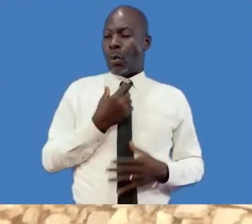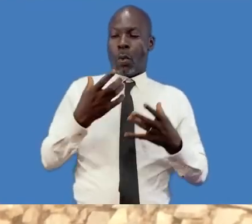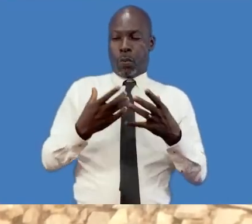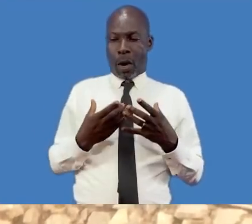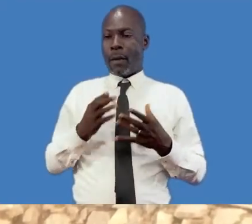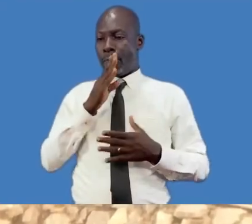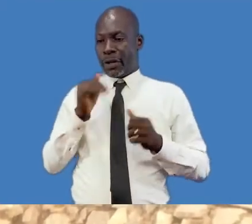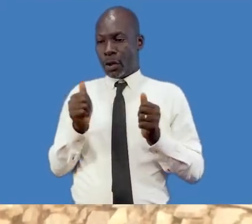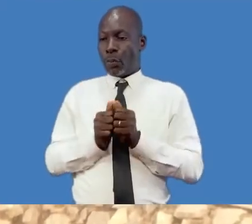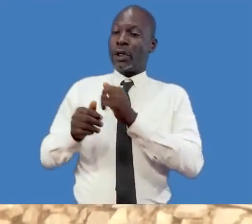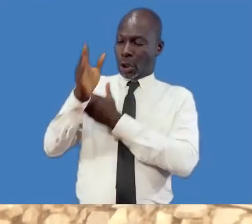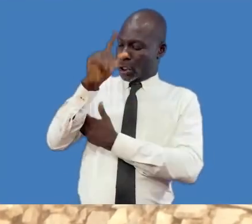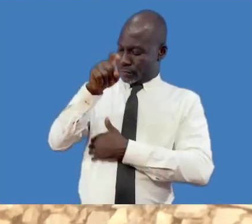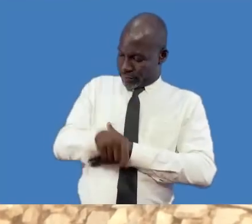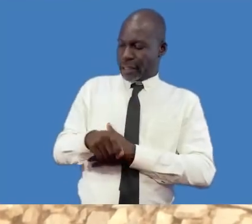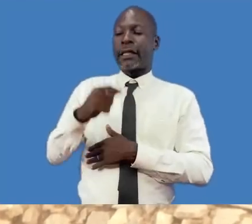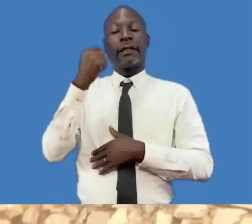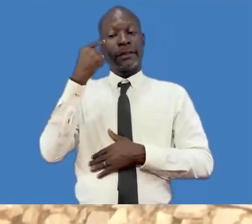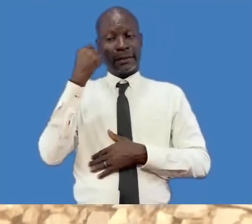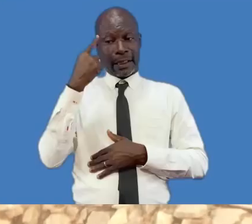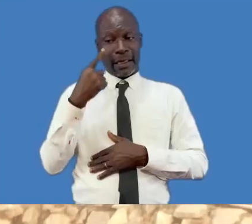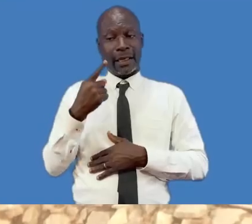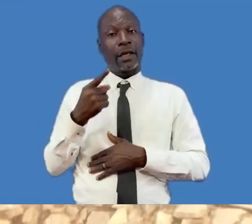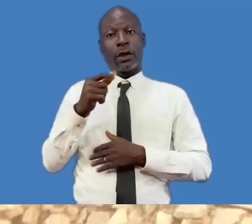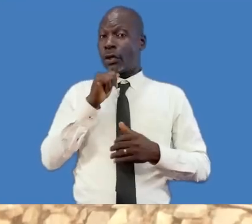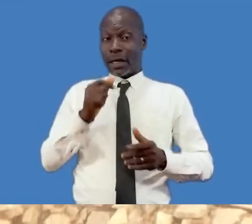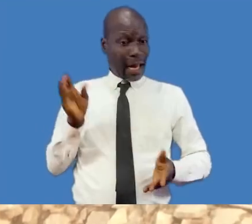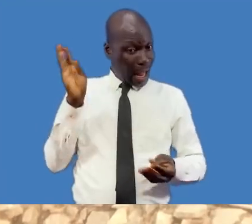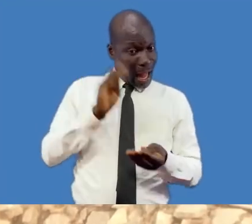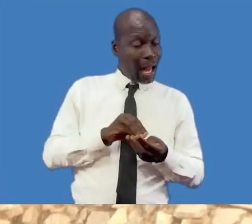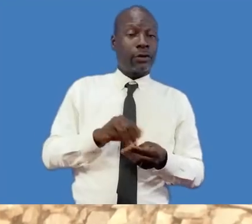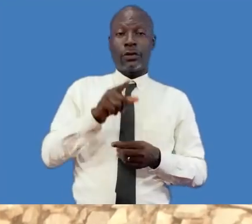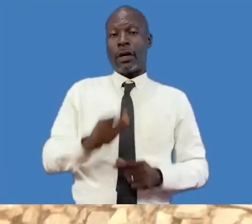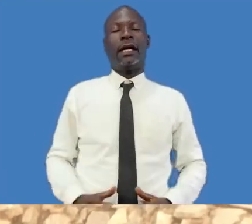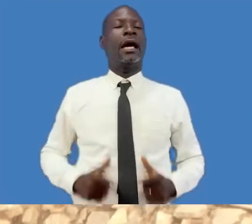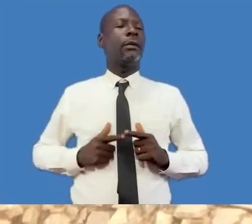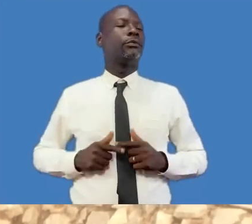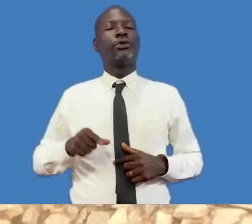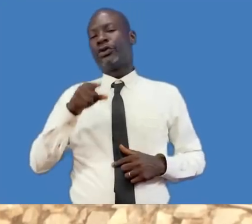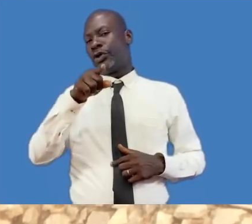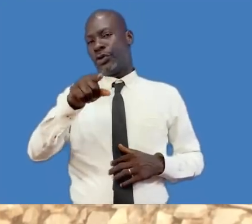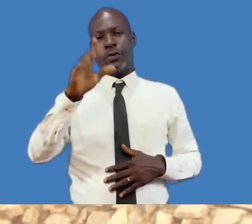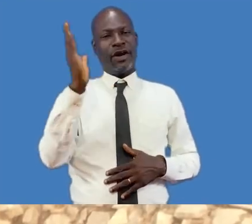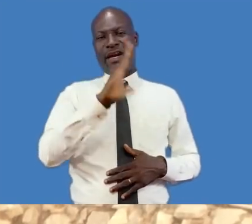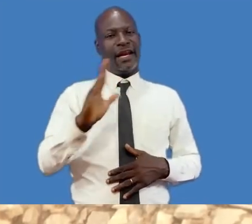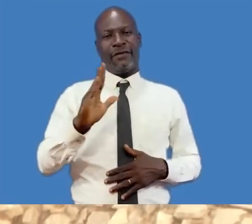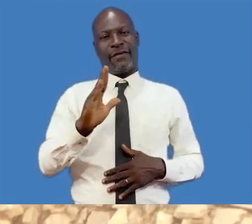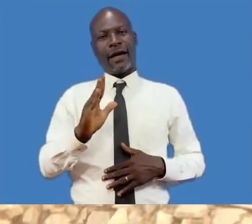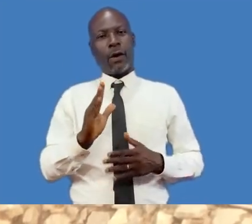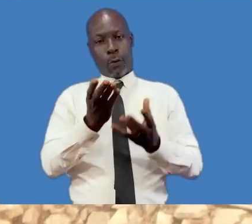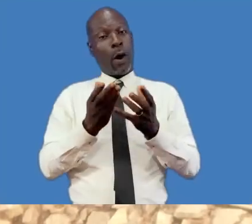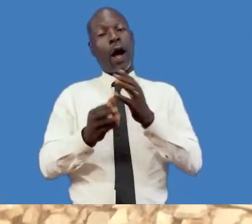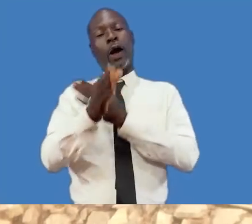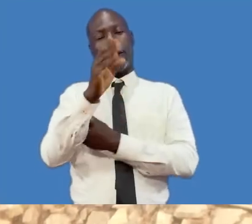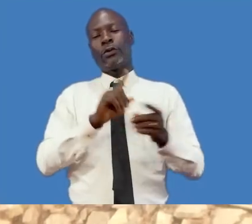bebre ewo ho a se wa mfa anka wabrabo eho a wontumi anka nkyere onyankopon se o meye bibi emfa